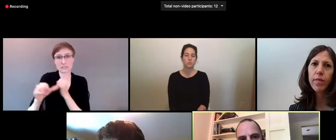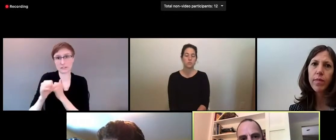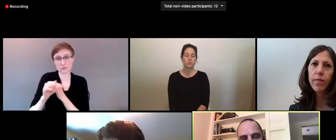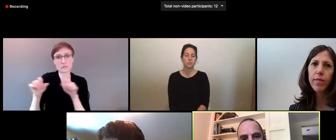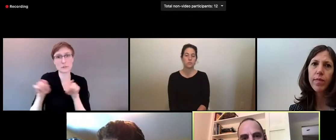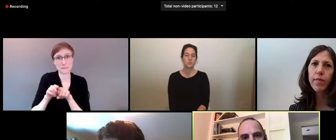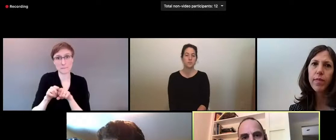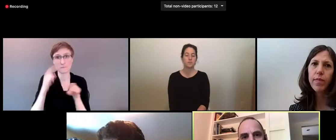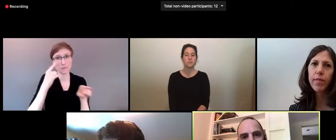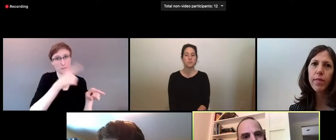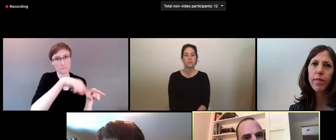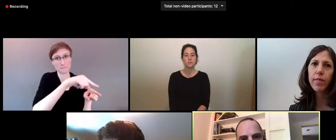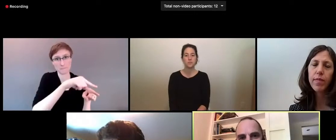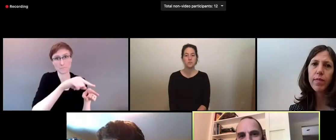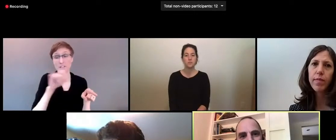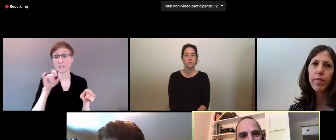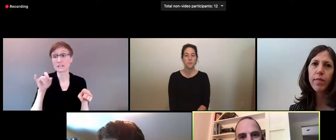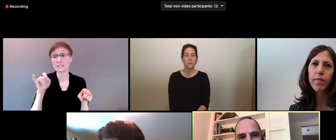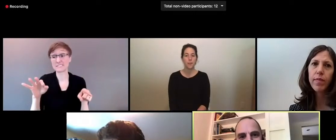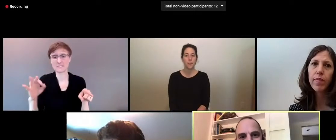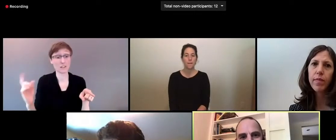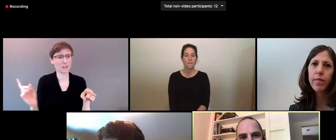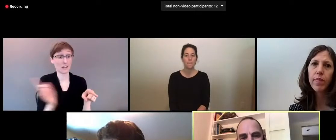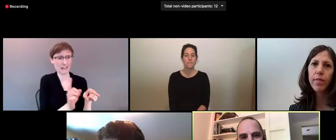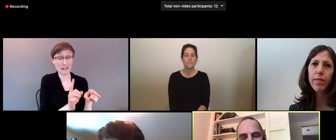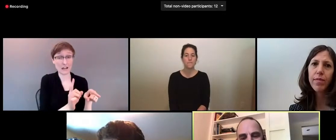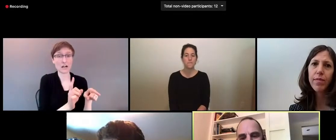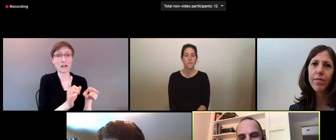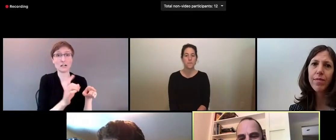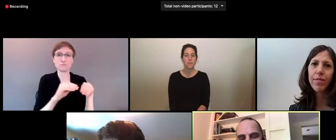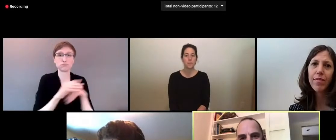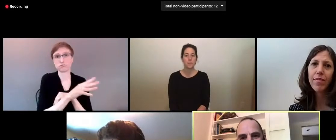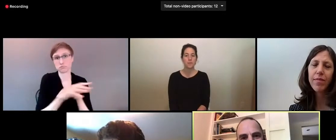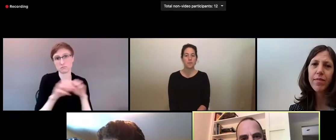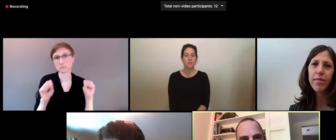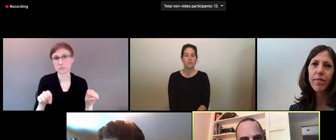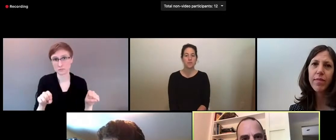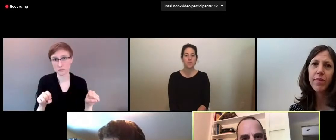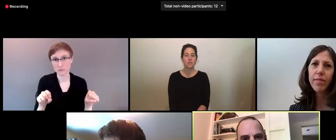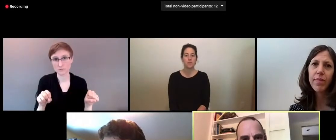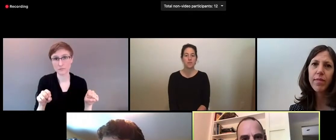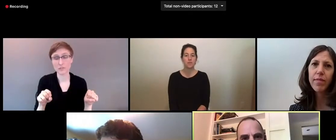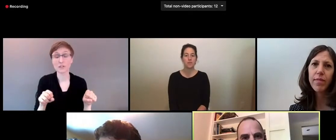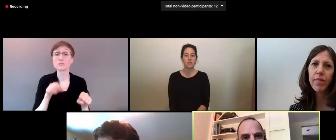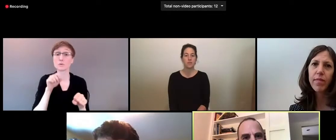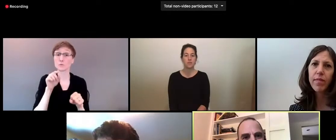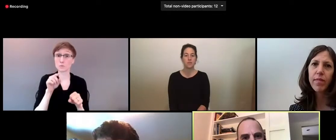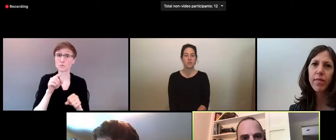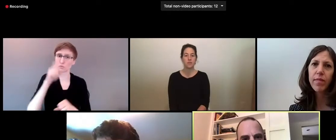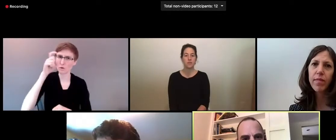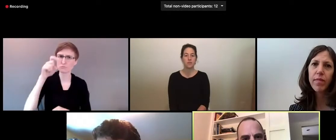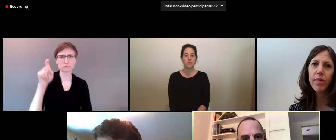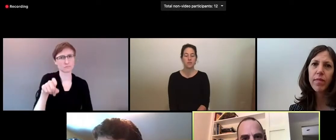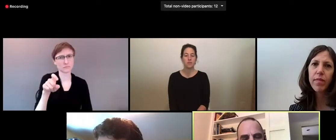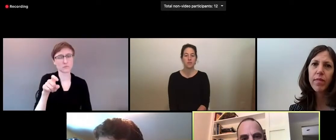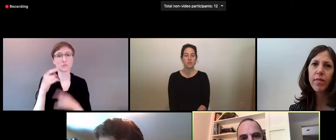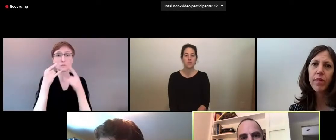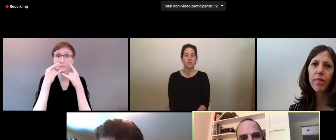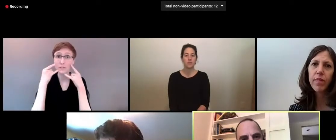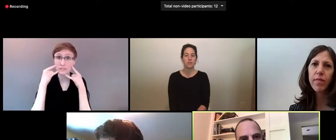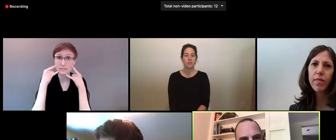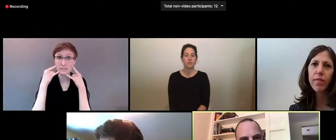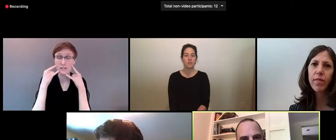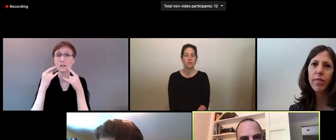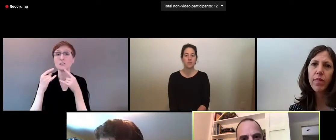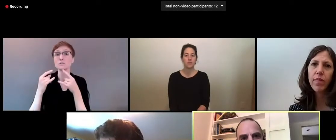So I think that is when you're wearing masks and you're being wise, we're keeping that transmission as low as possible in the community.